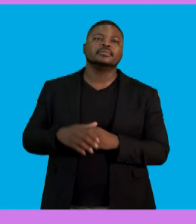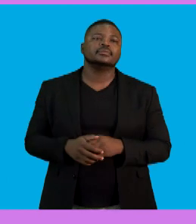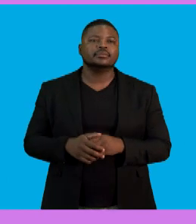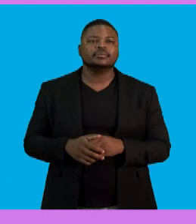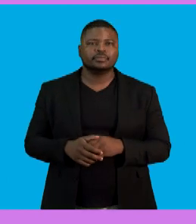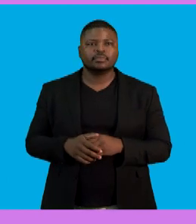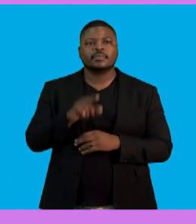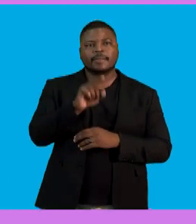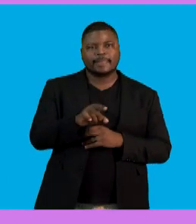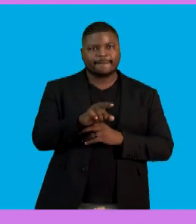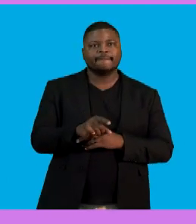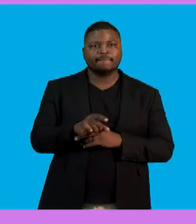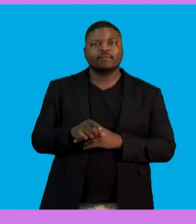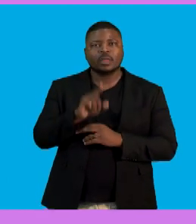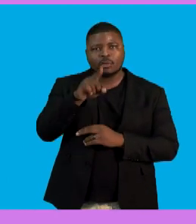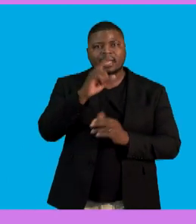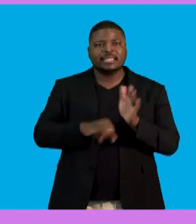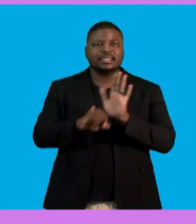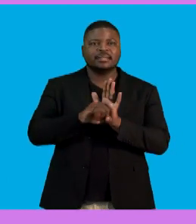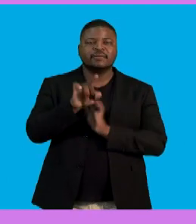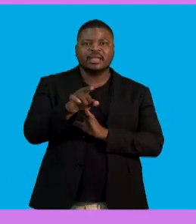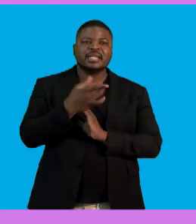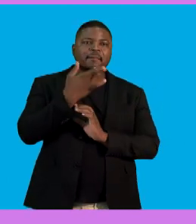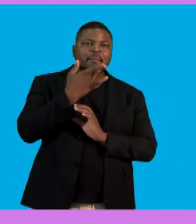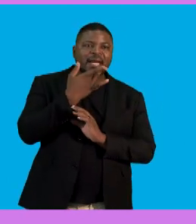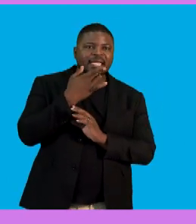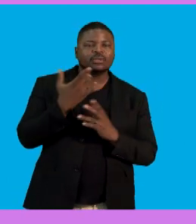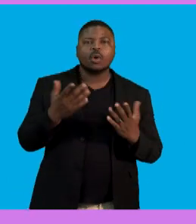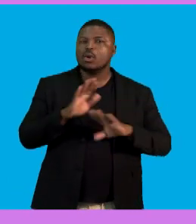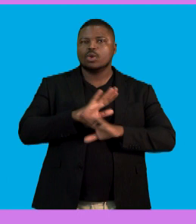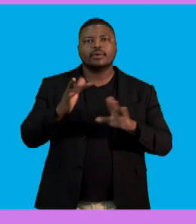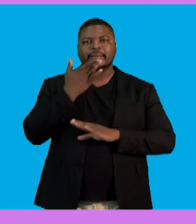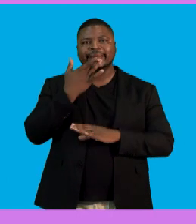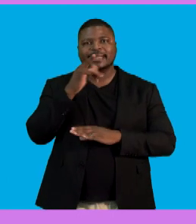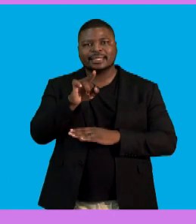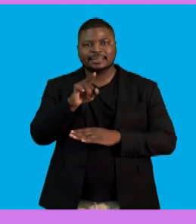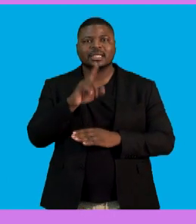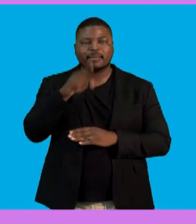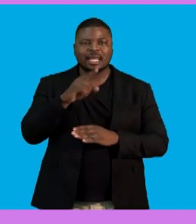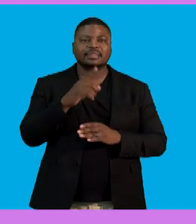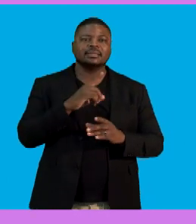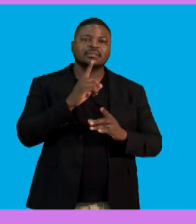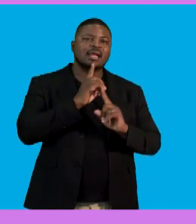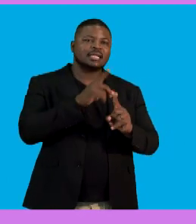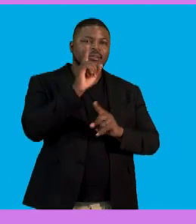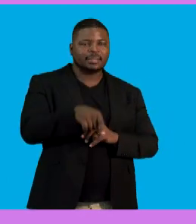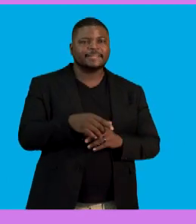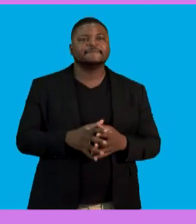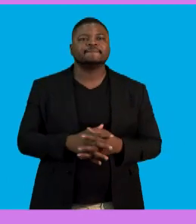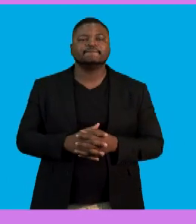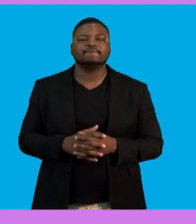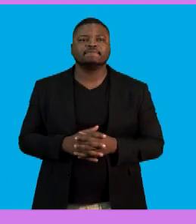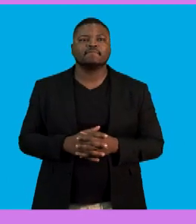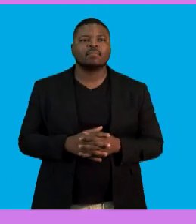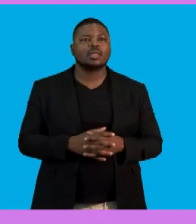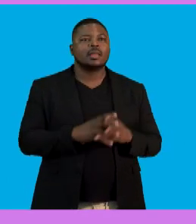samples provided is biased or unbiased, not biased. Substantiate your answers. All right, here we go. The population is